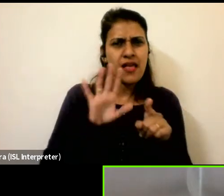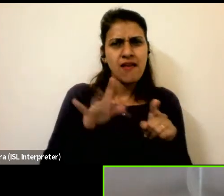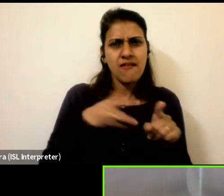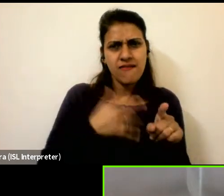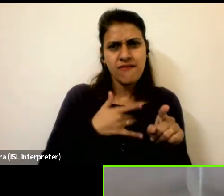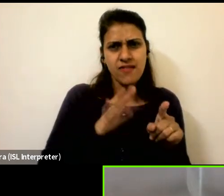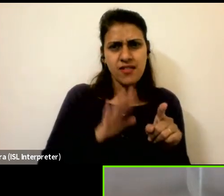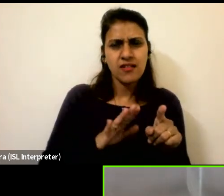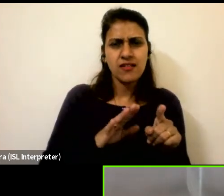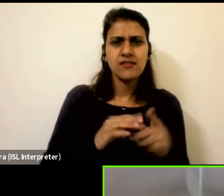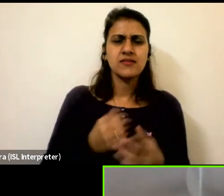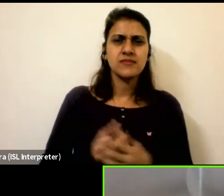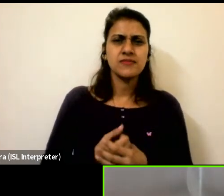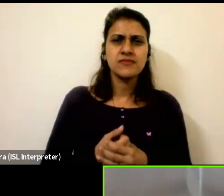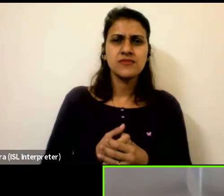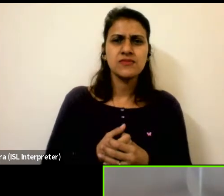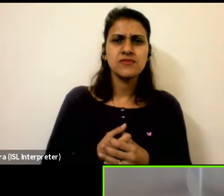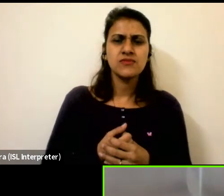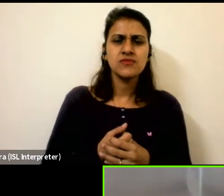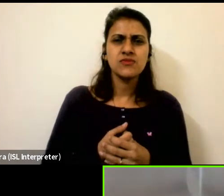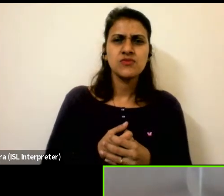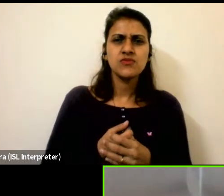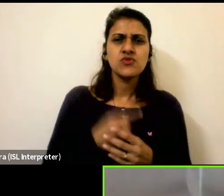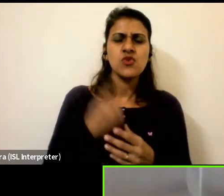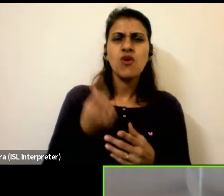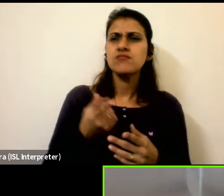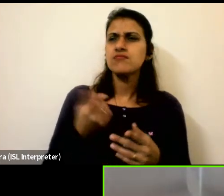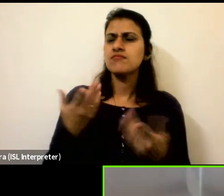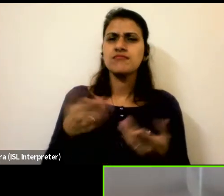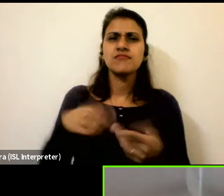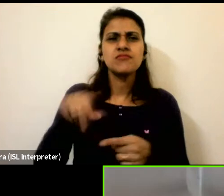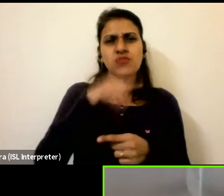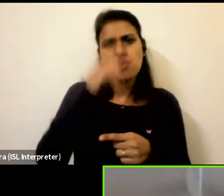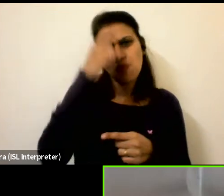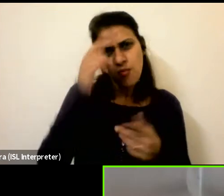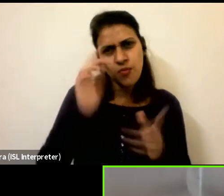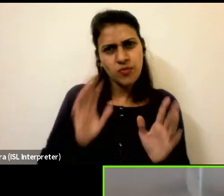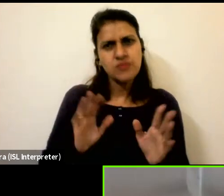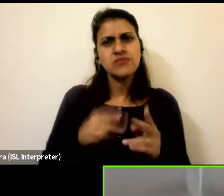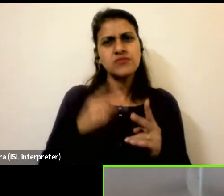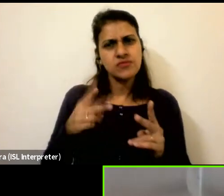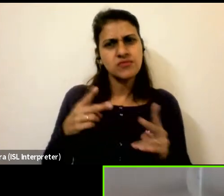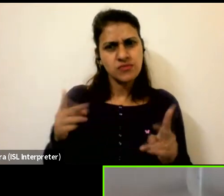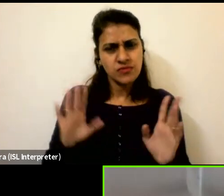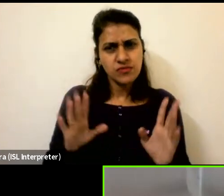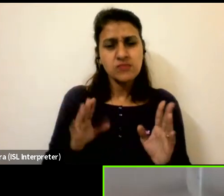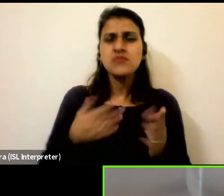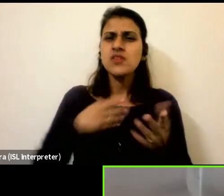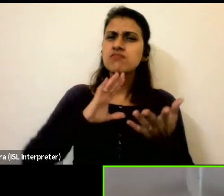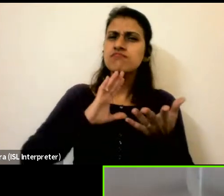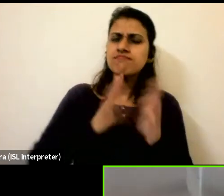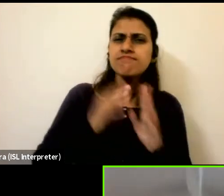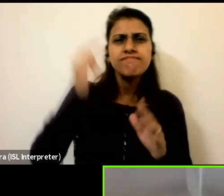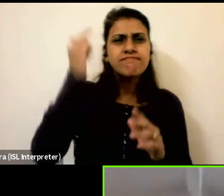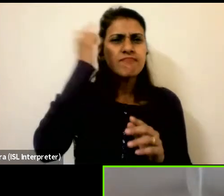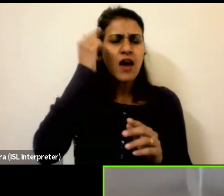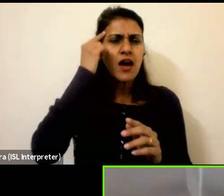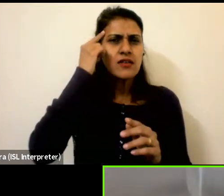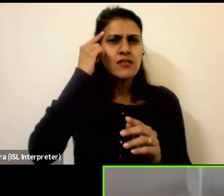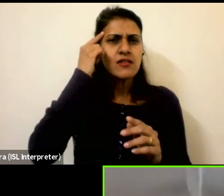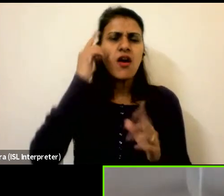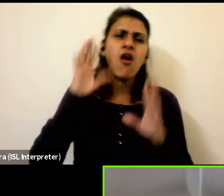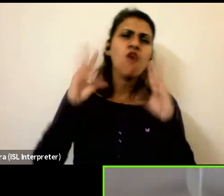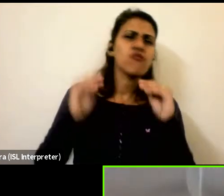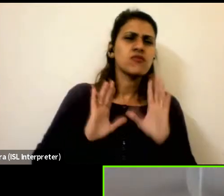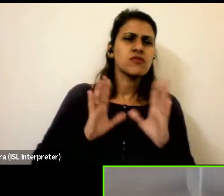of these glass ceilings are not only actually there, but they're also creations of our own mind,